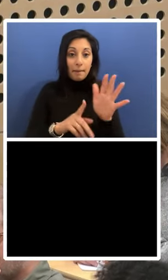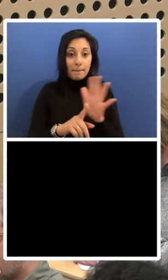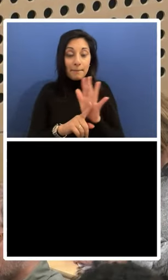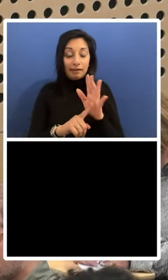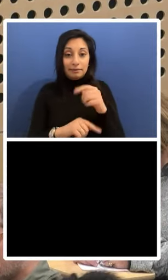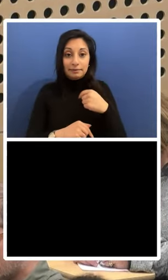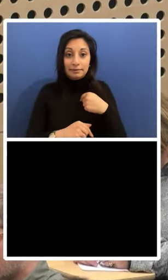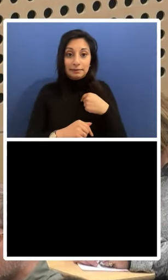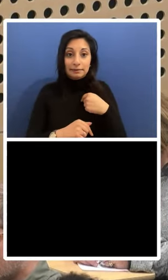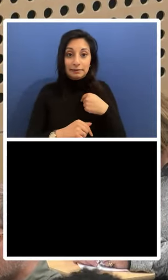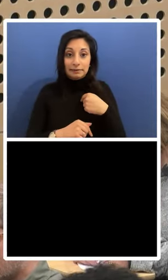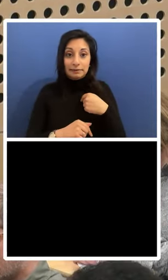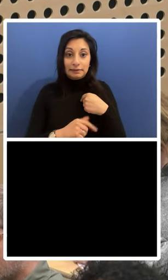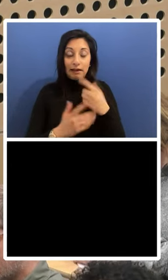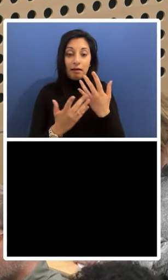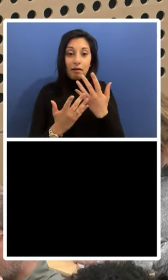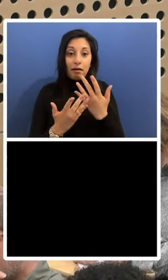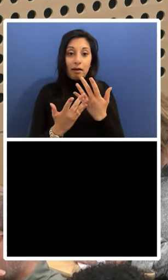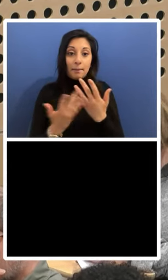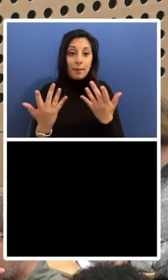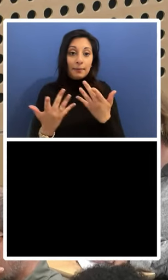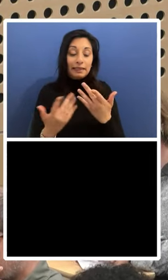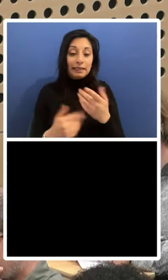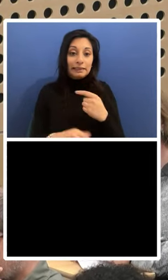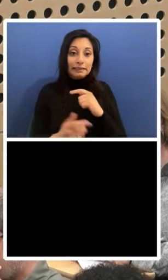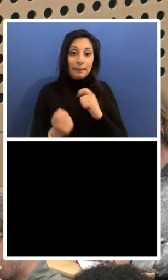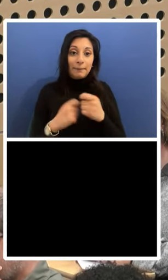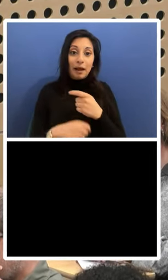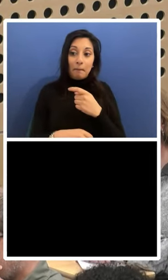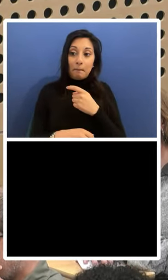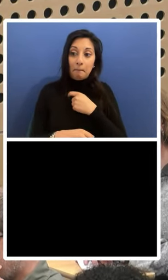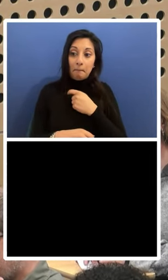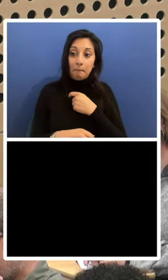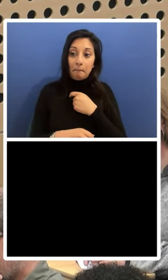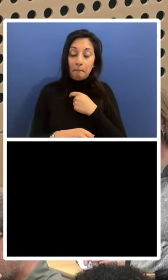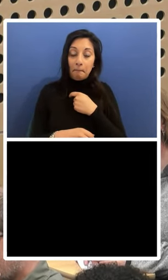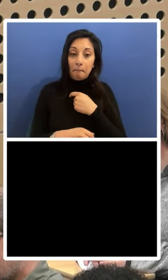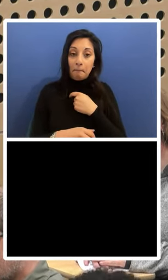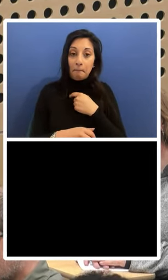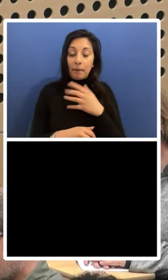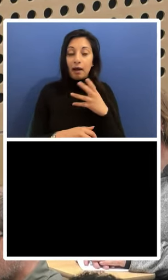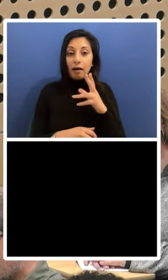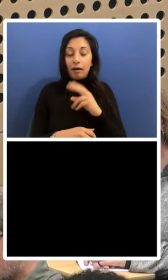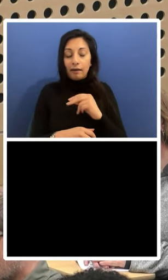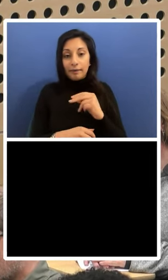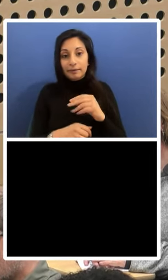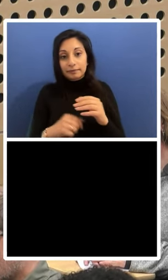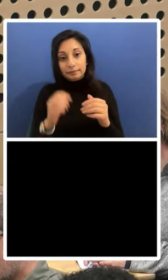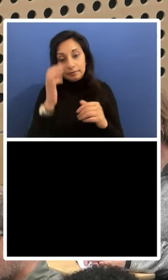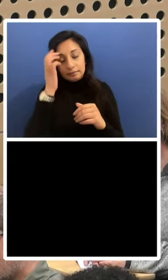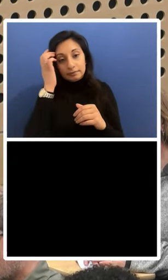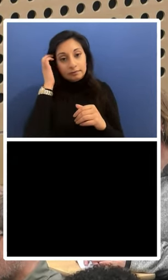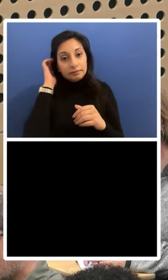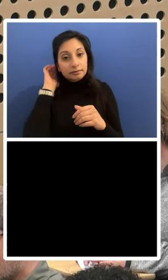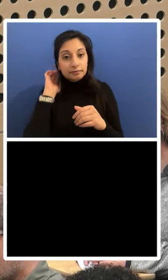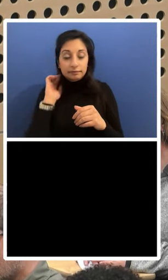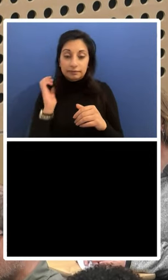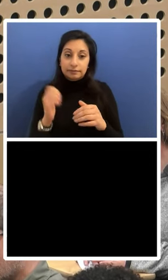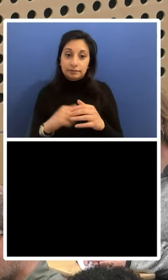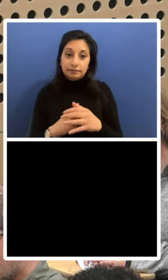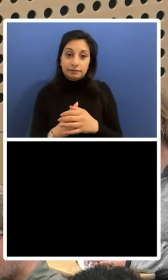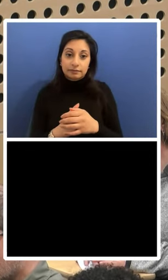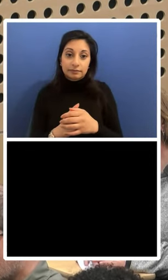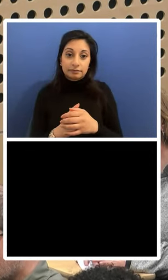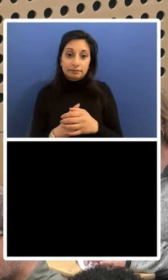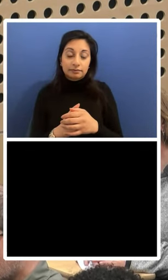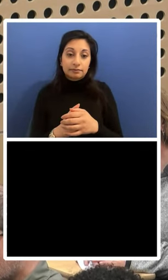in public situations, but I'm a former publican. I had a tie piece on a pub in Camberwell called The Sun and Doves, a multiple award-winning